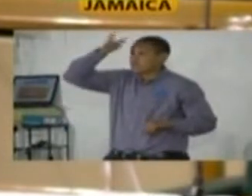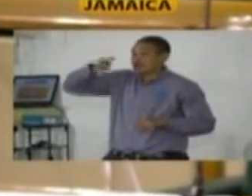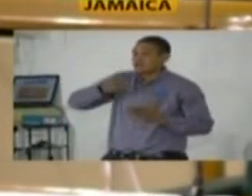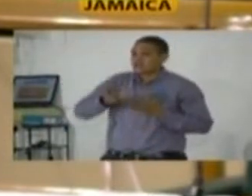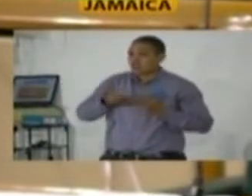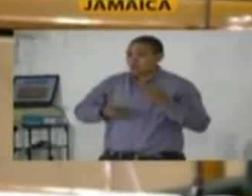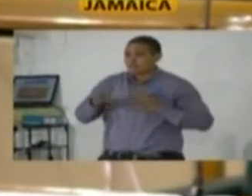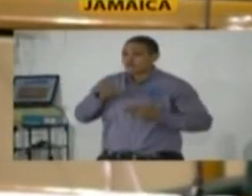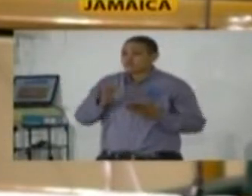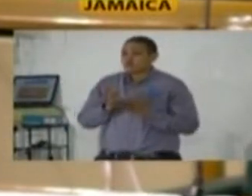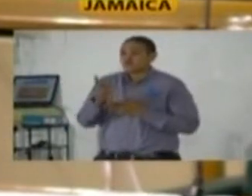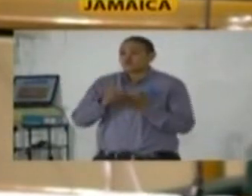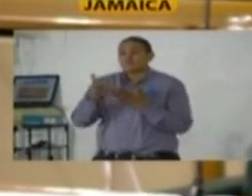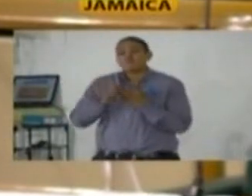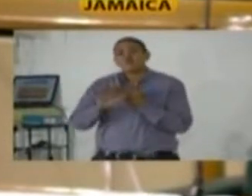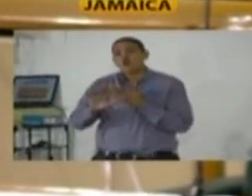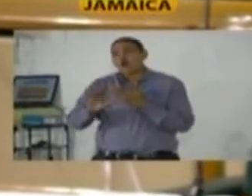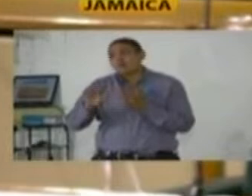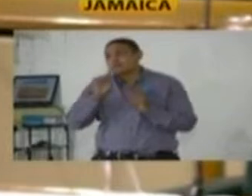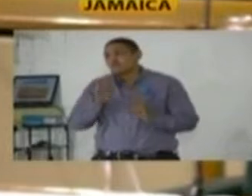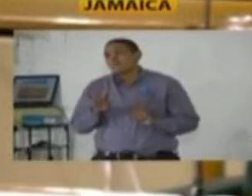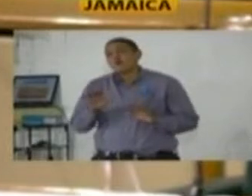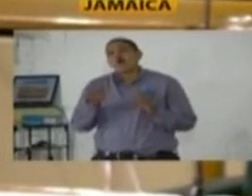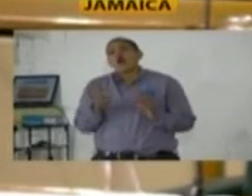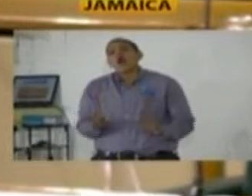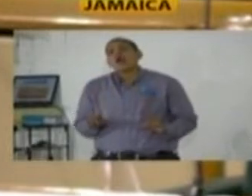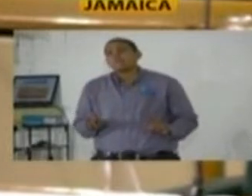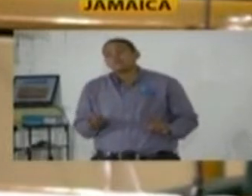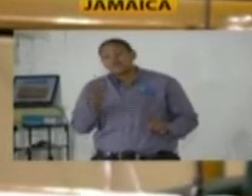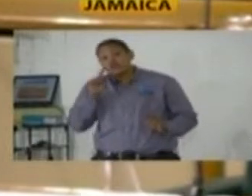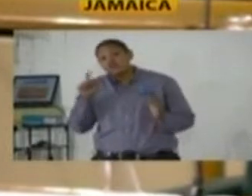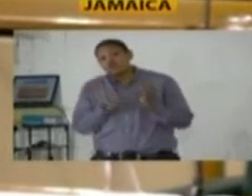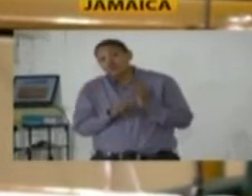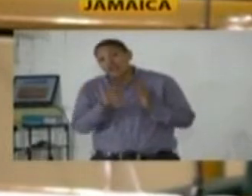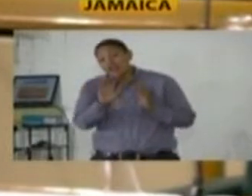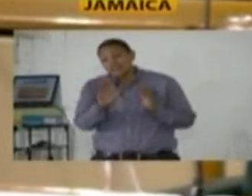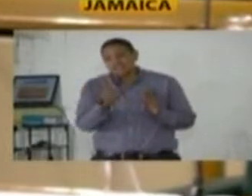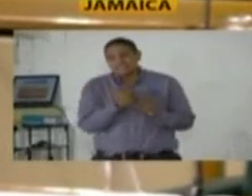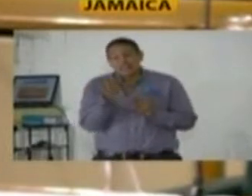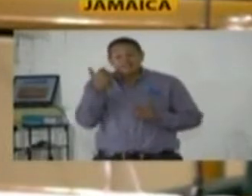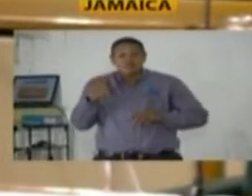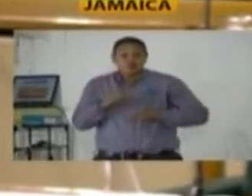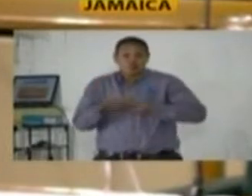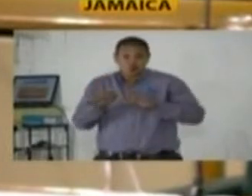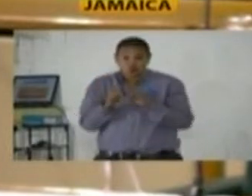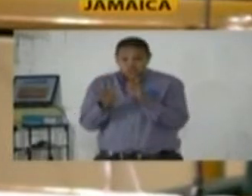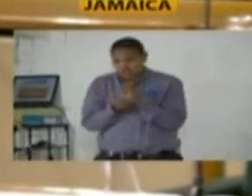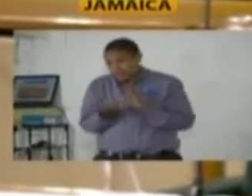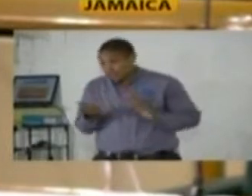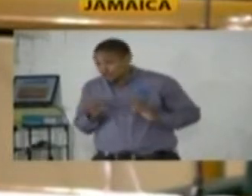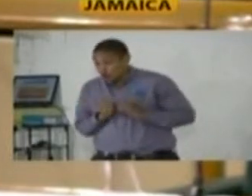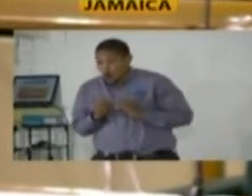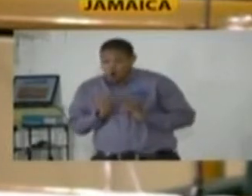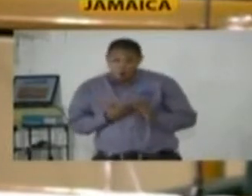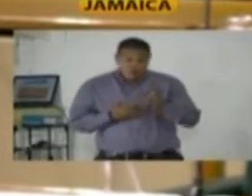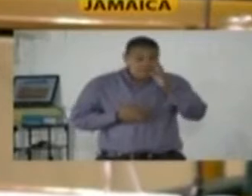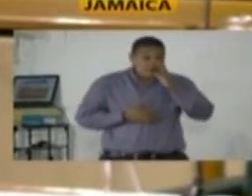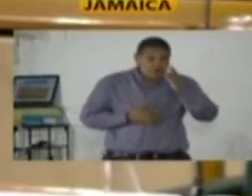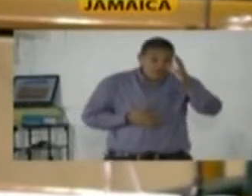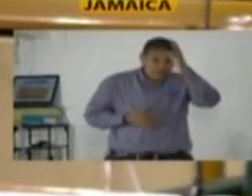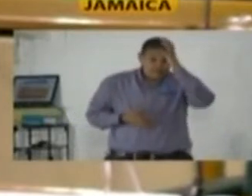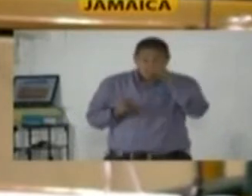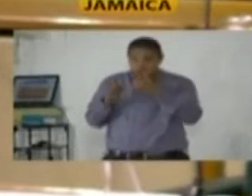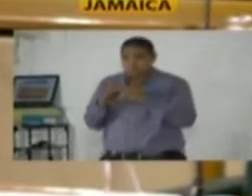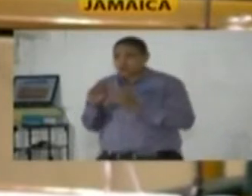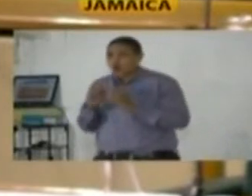parenting program and support, are in recognition that if we don't change how our mothers, our fathers, and our caregivers